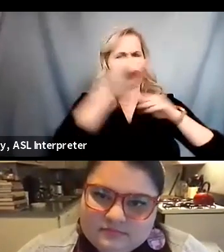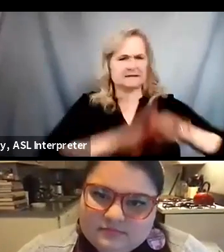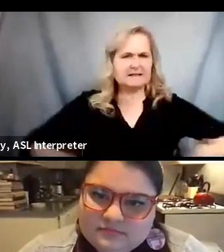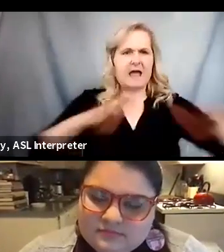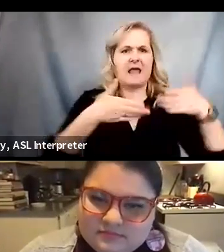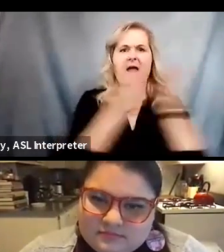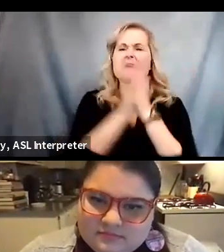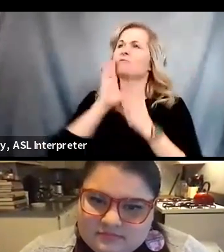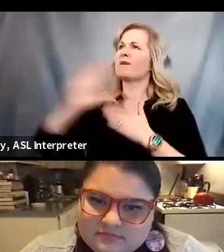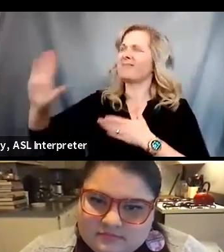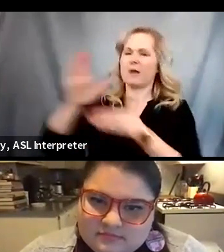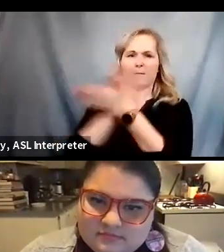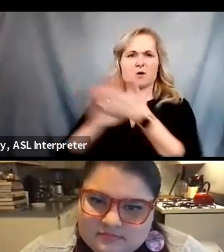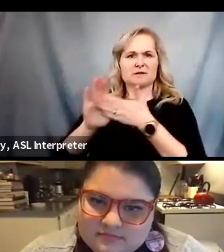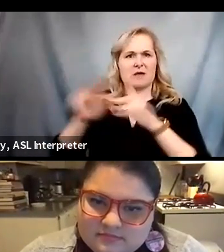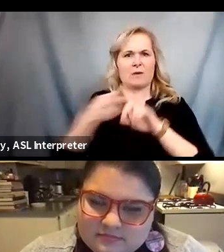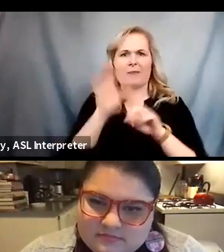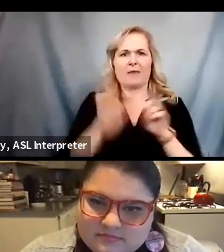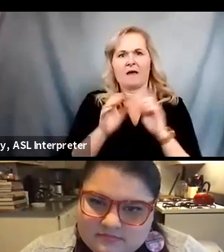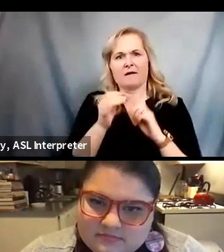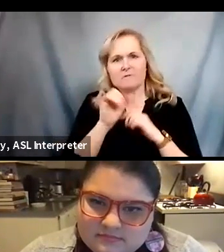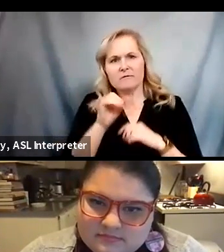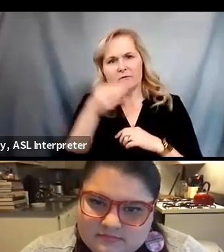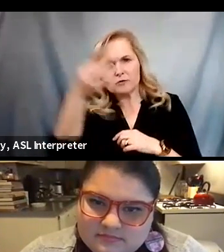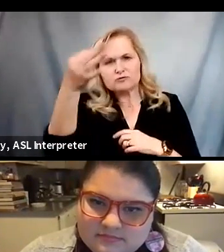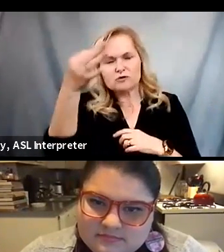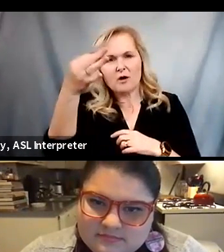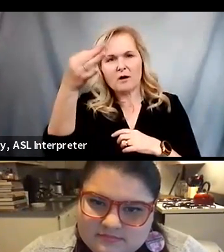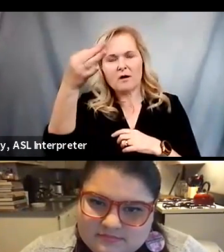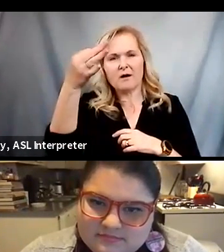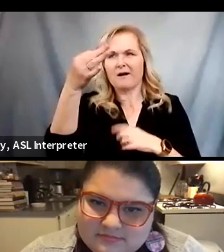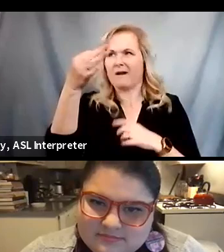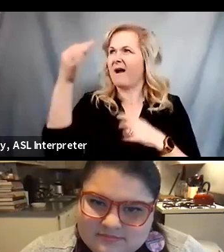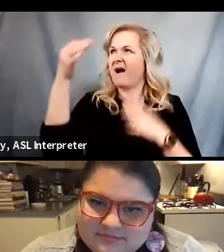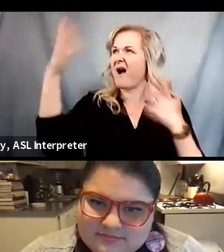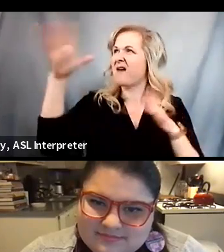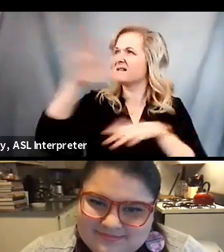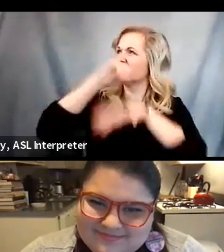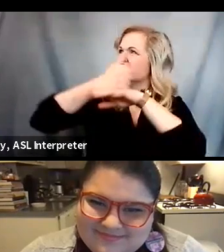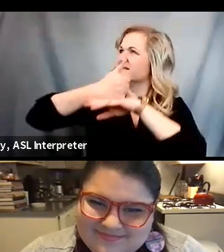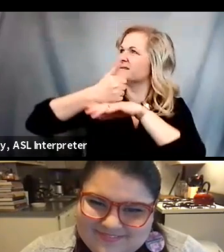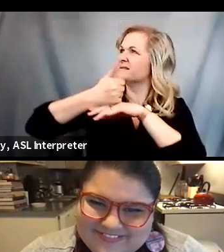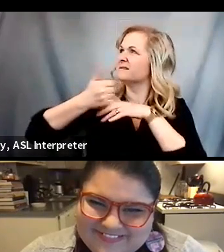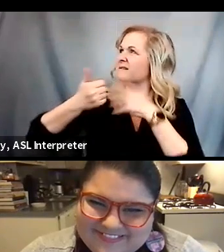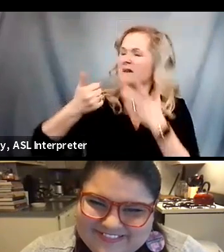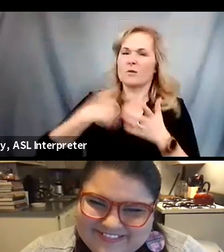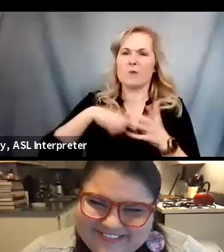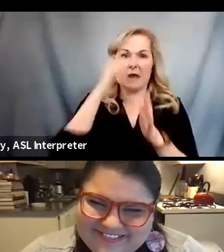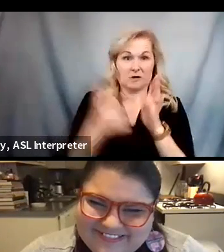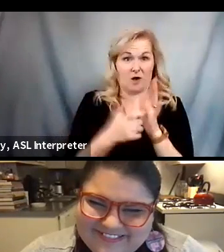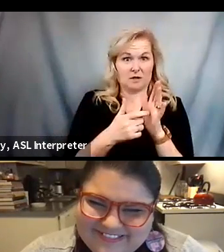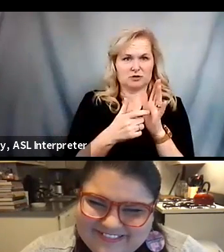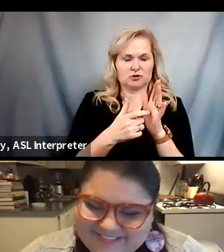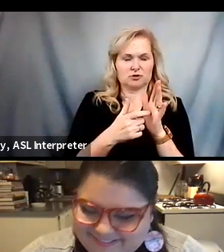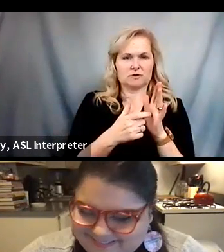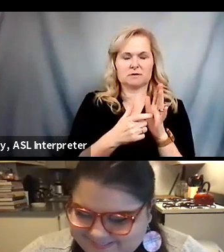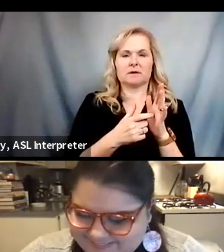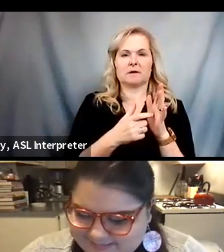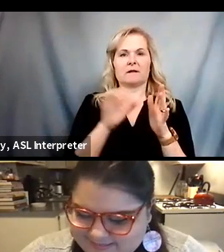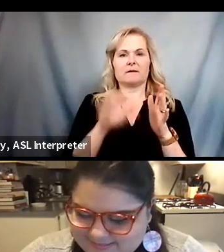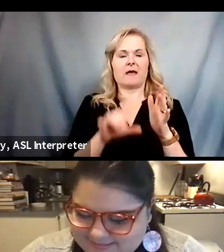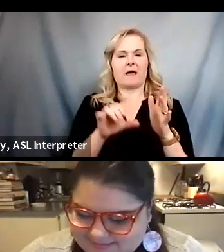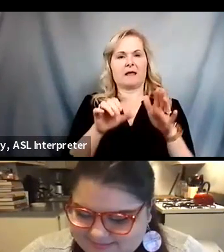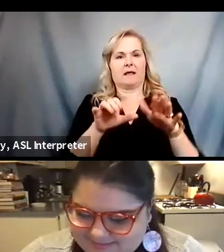mercy when the future accounting for our presence on it has been conducted. We acknowledged that